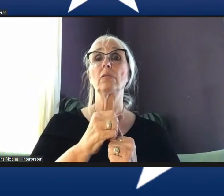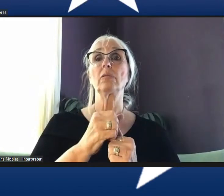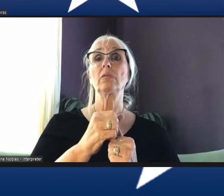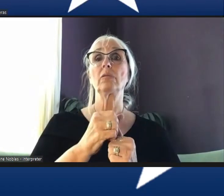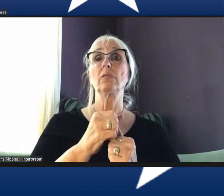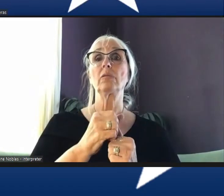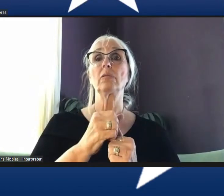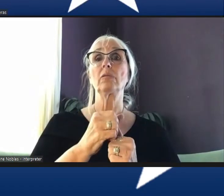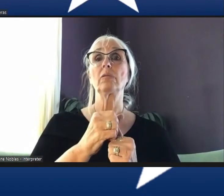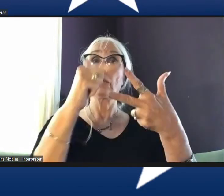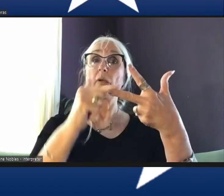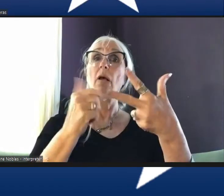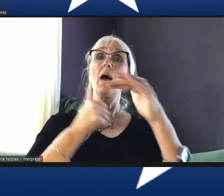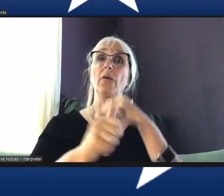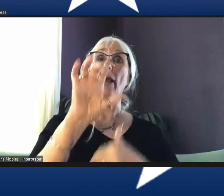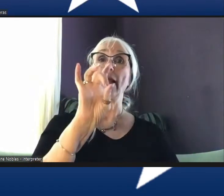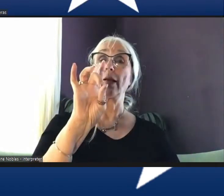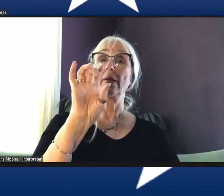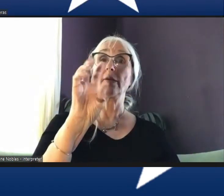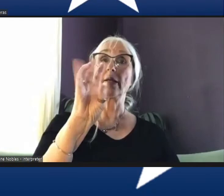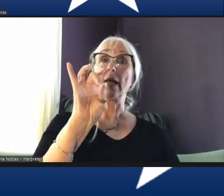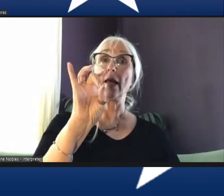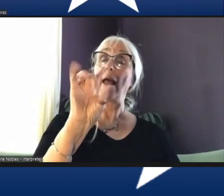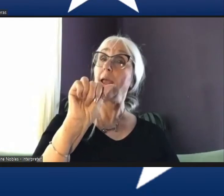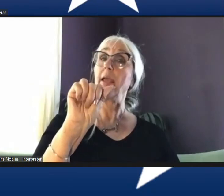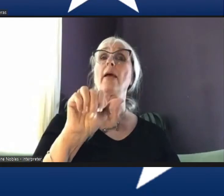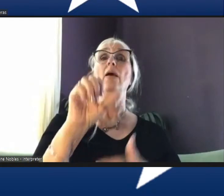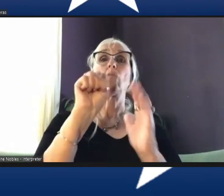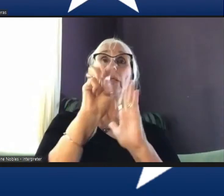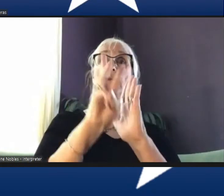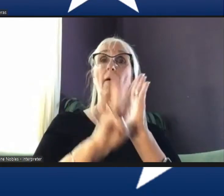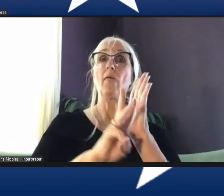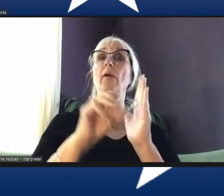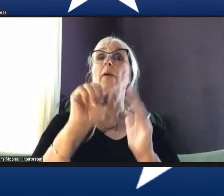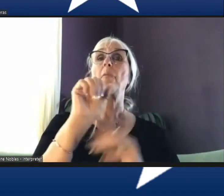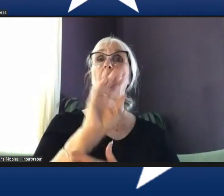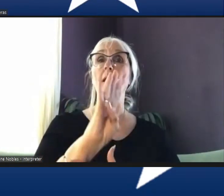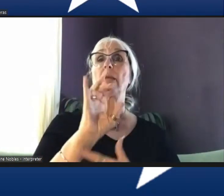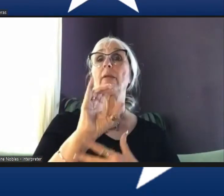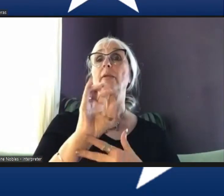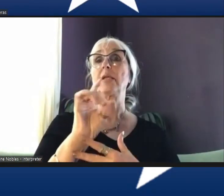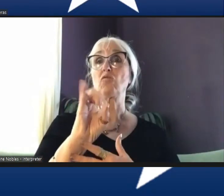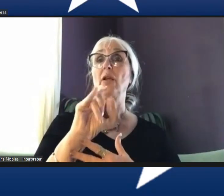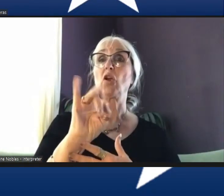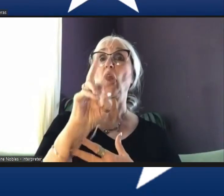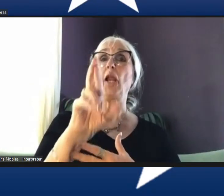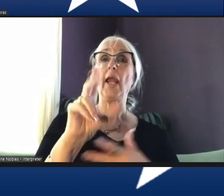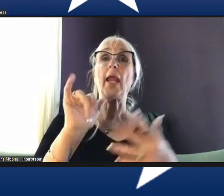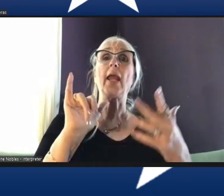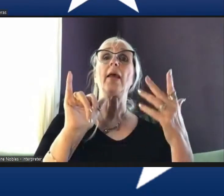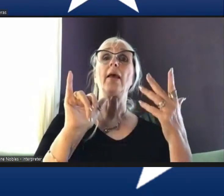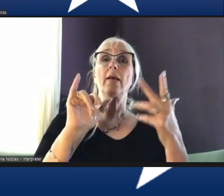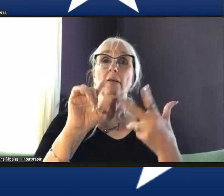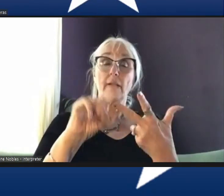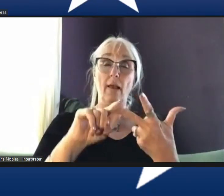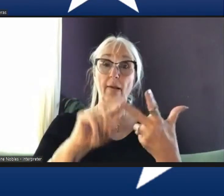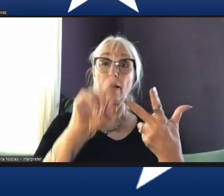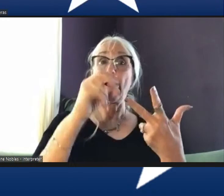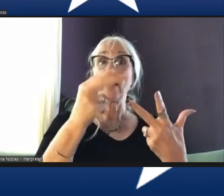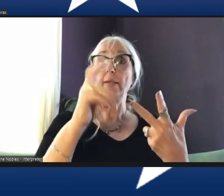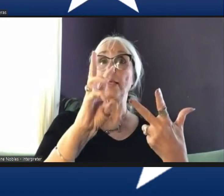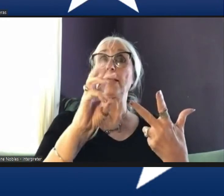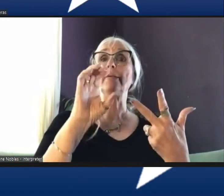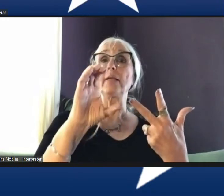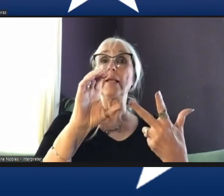is Justice Court Case Management Software, H6B is District Attorney Case Management Software, and H6C is